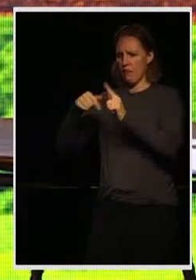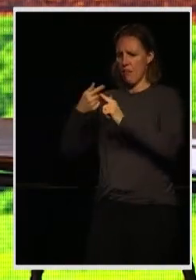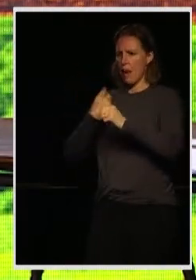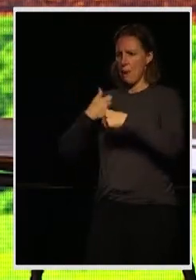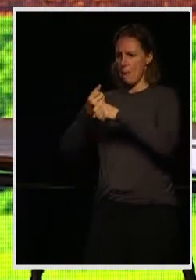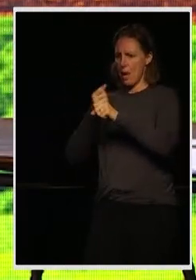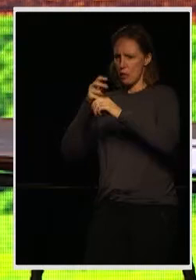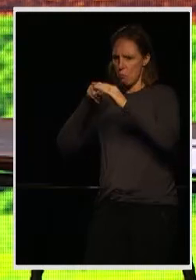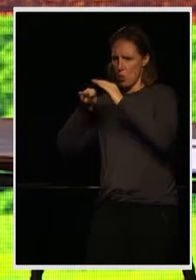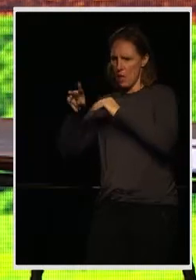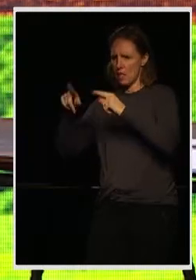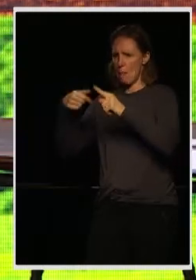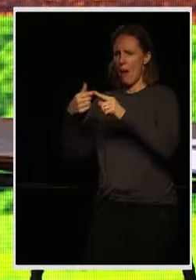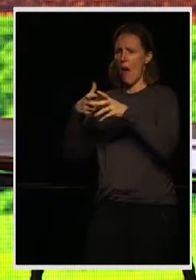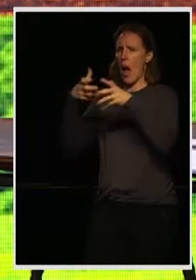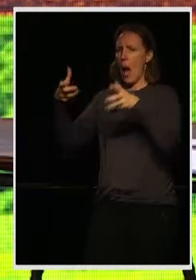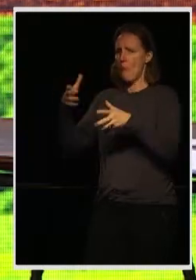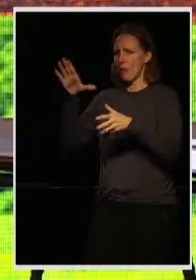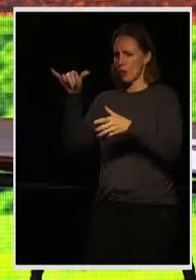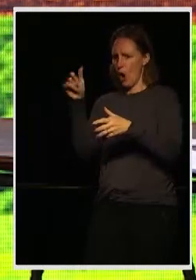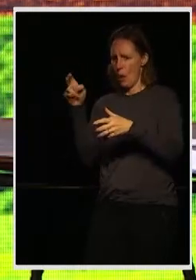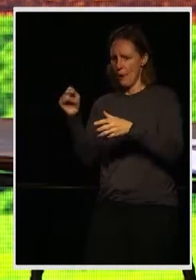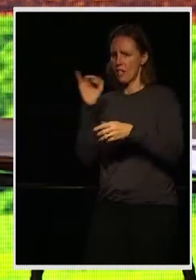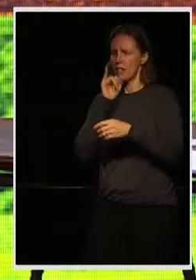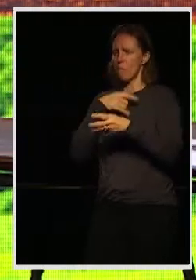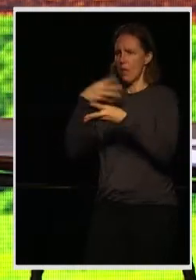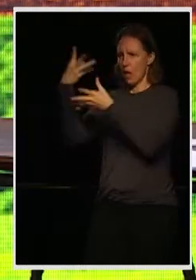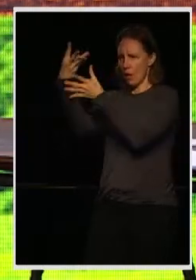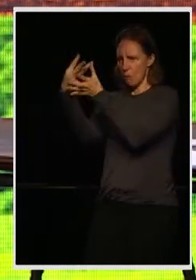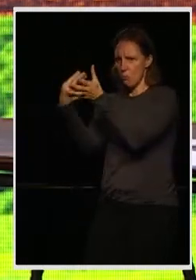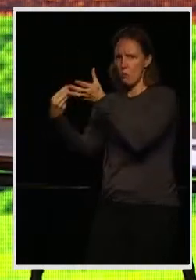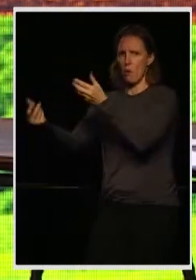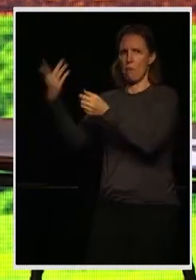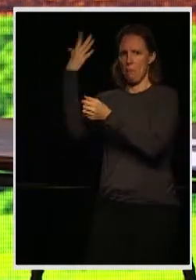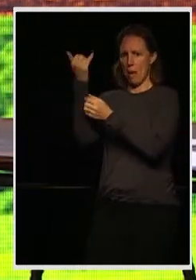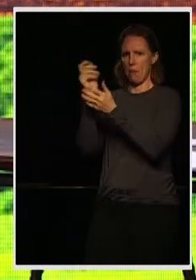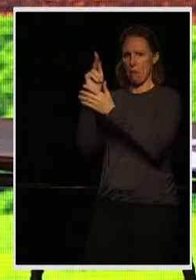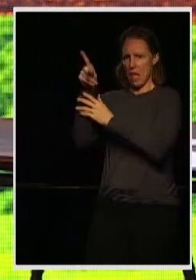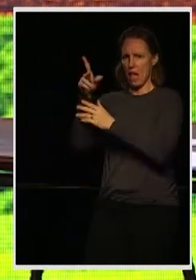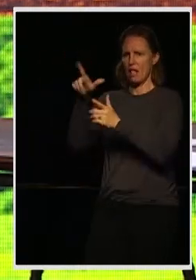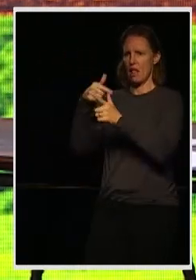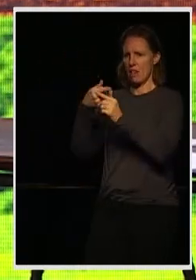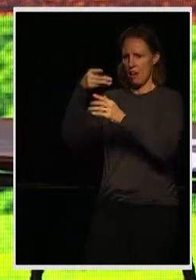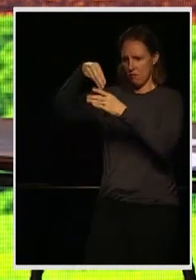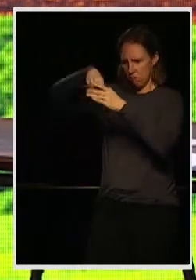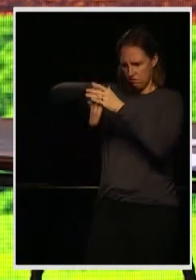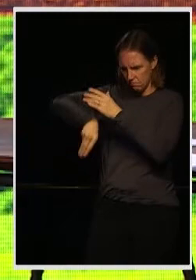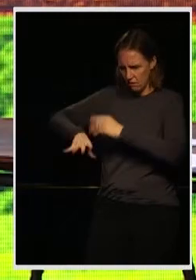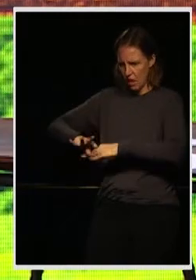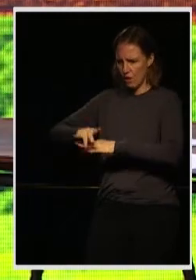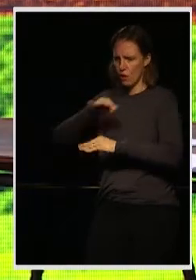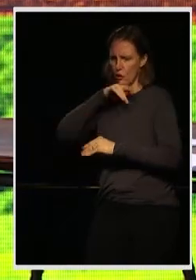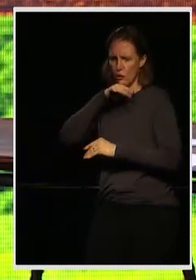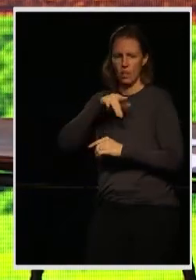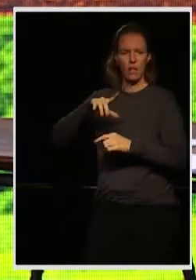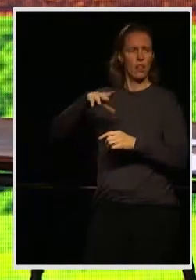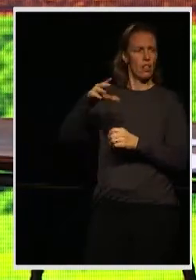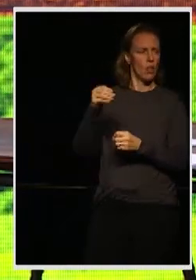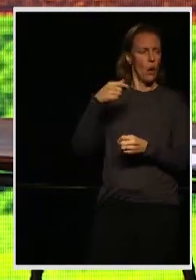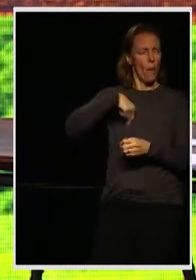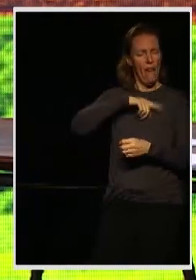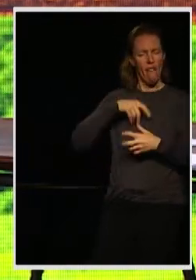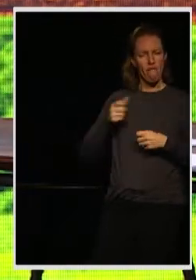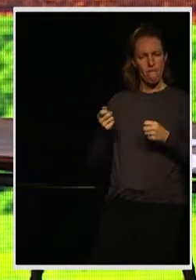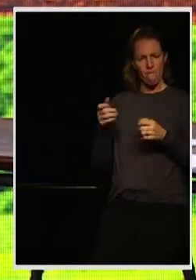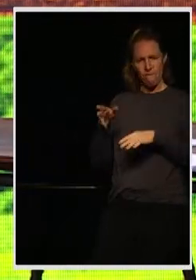predictions about how much carbon is being absorbed by the plants and then ending up in the soil. And we have found